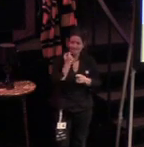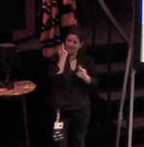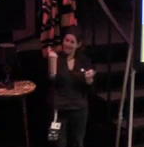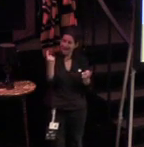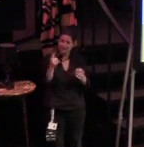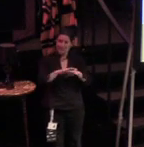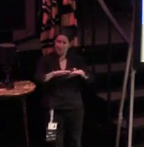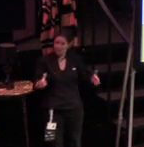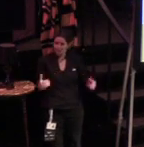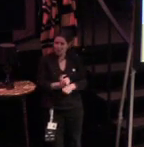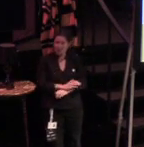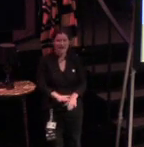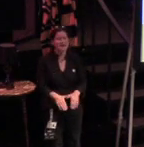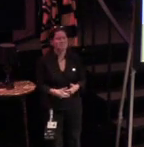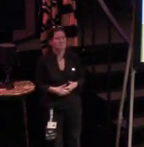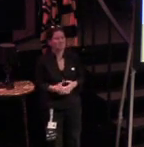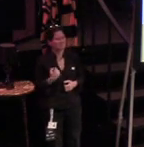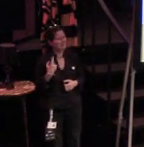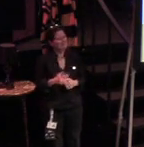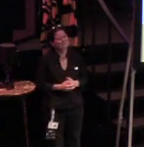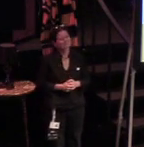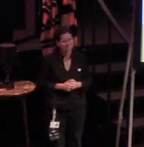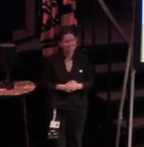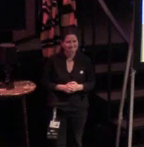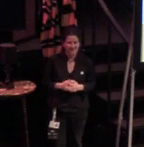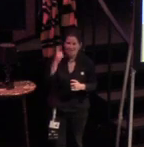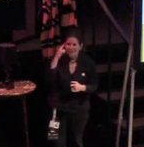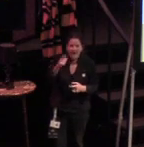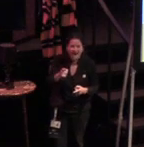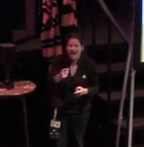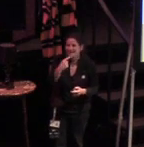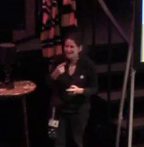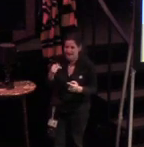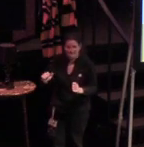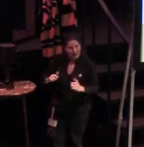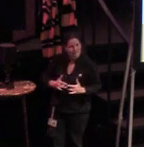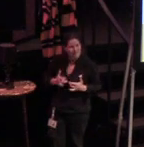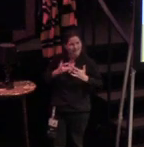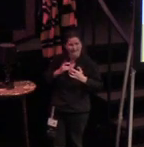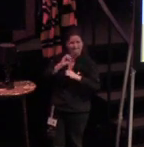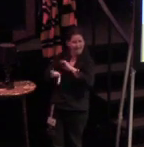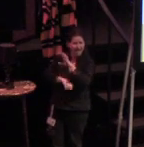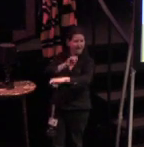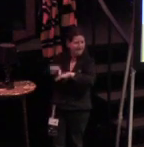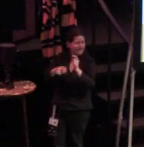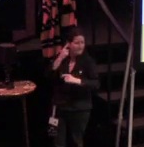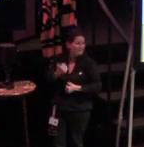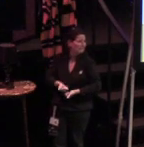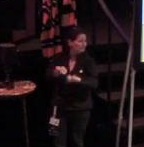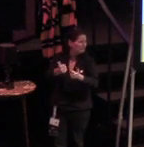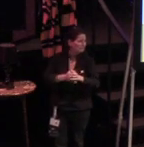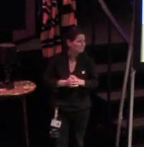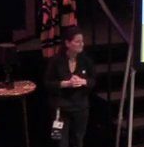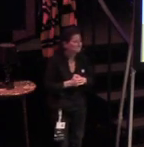do you know this is great I mean here's my opinion and you know I know